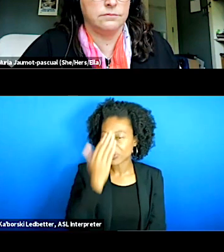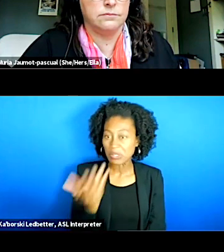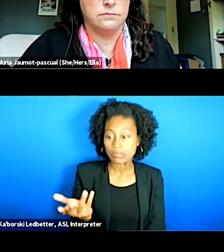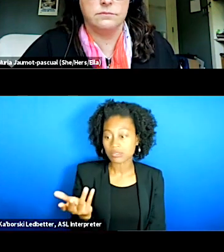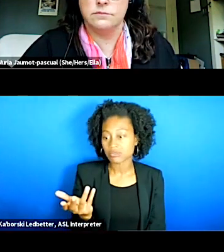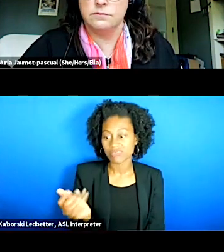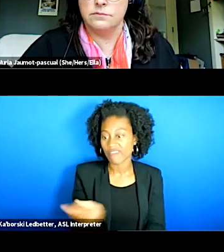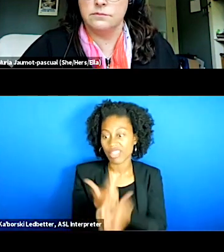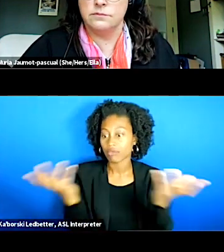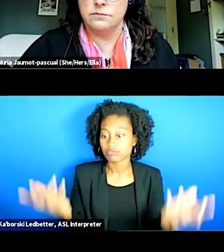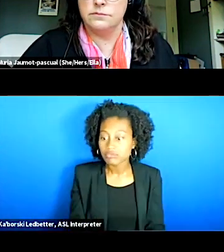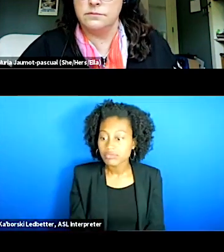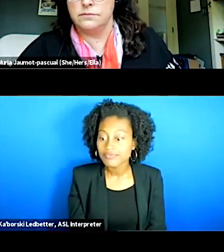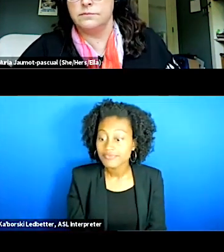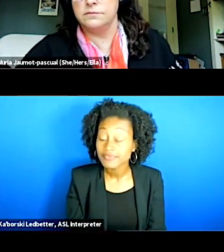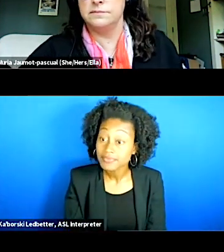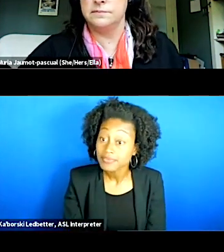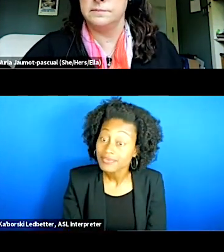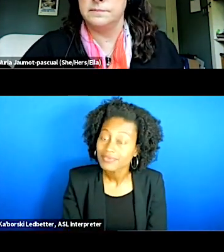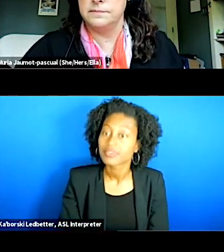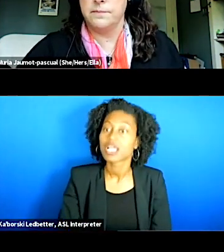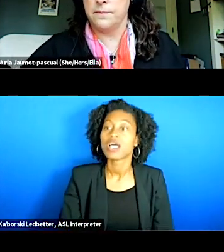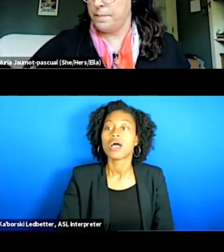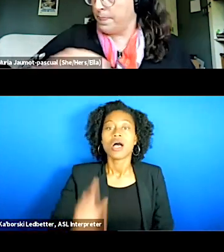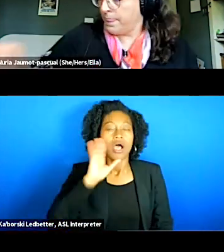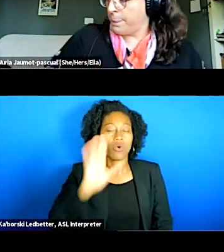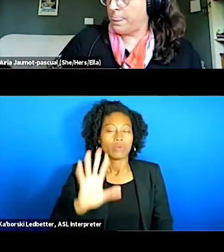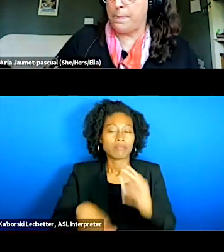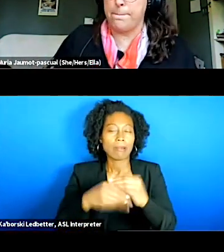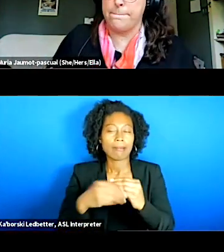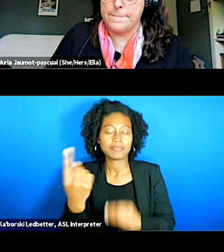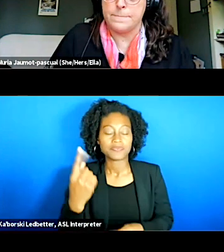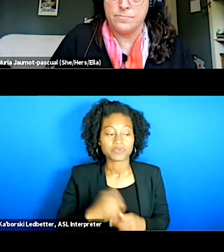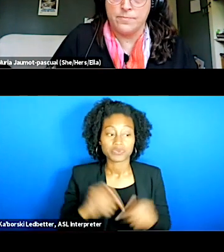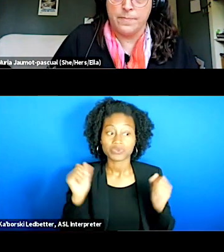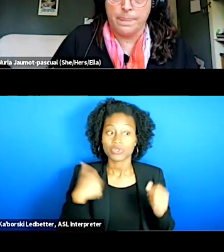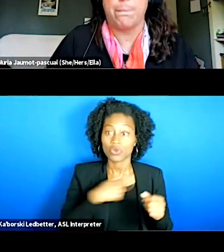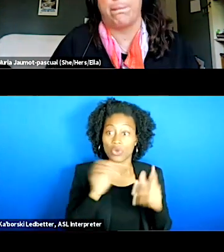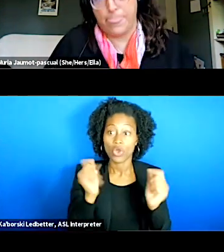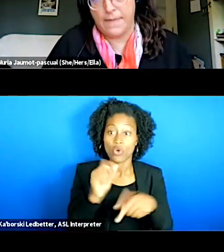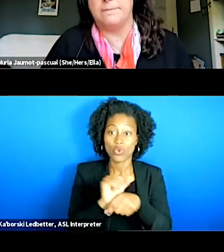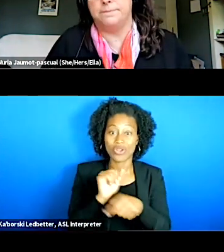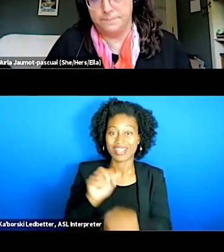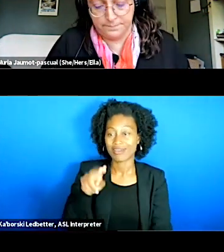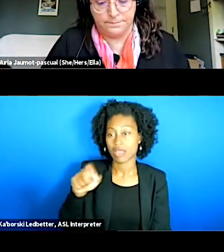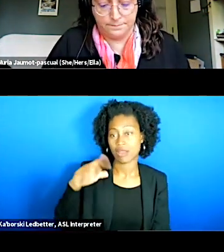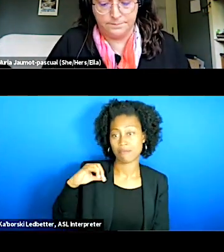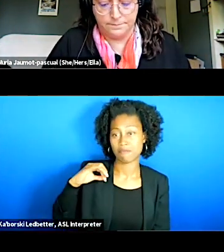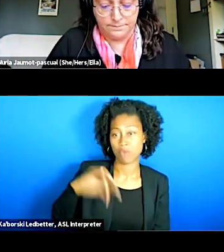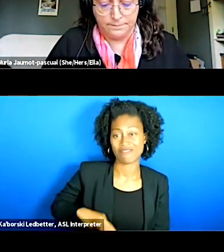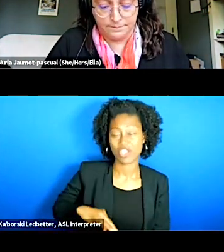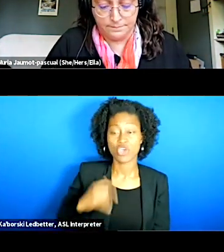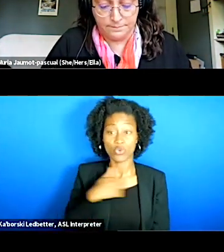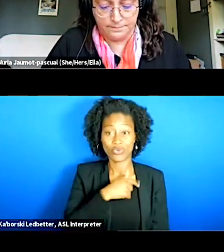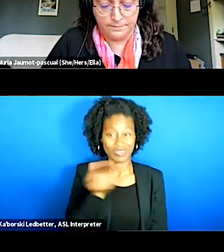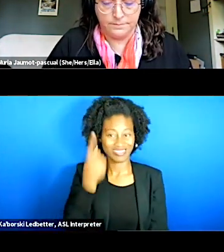And I'll just add that we all work at a nonprofit, and so we understand what